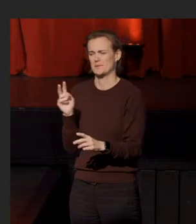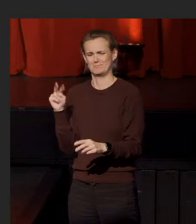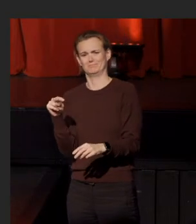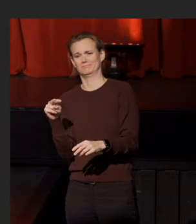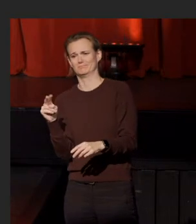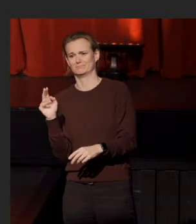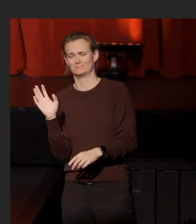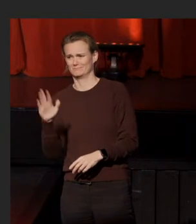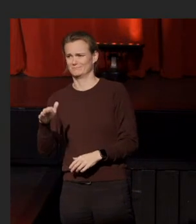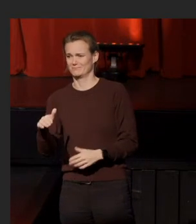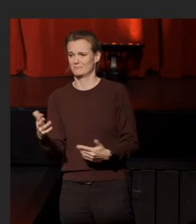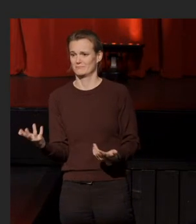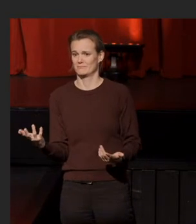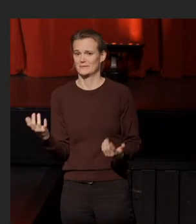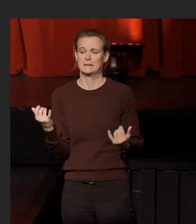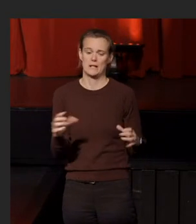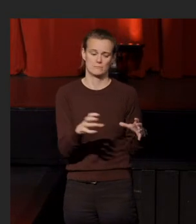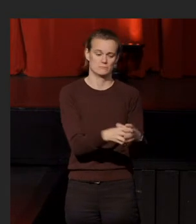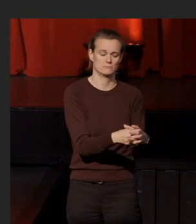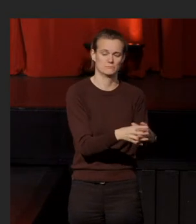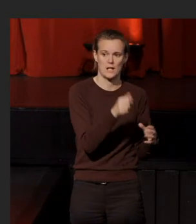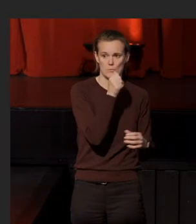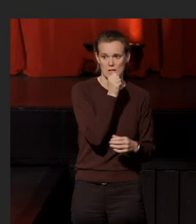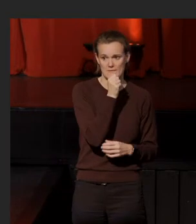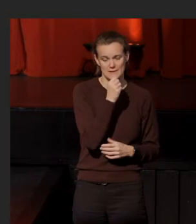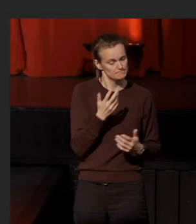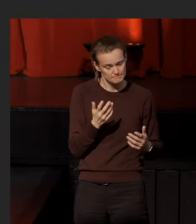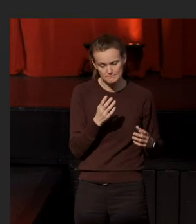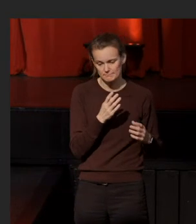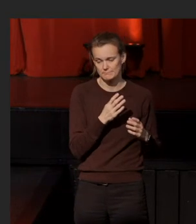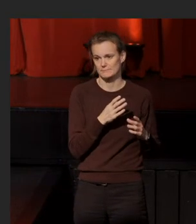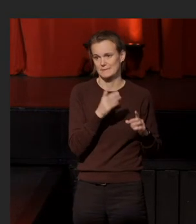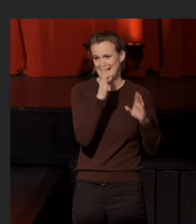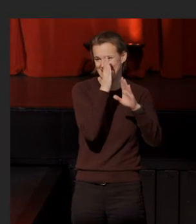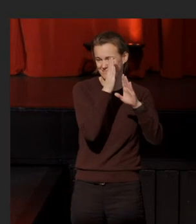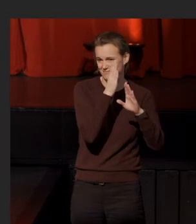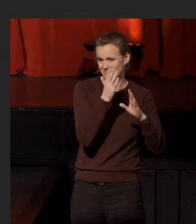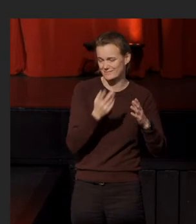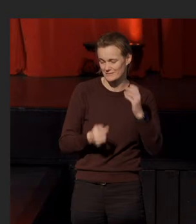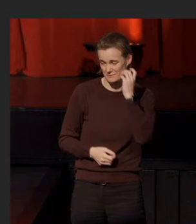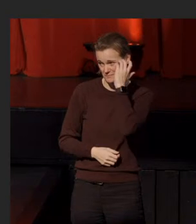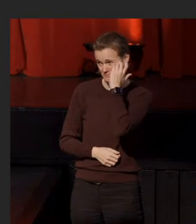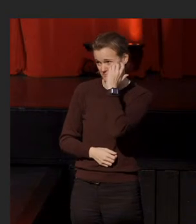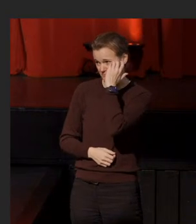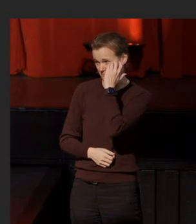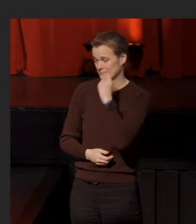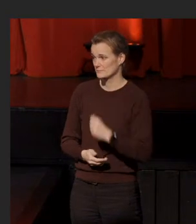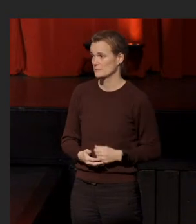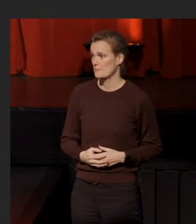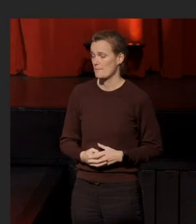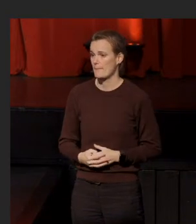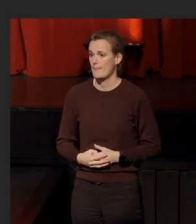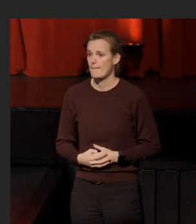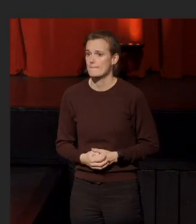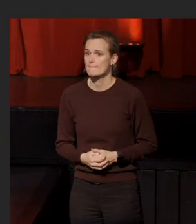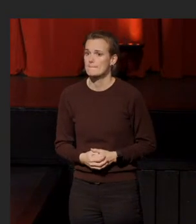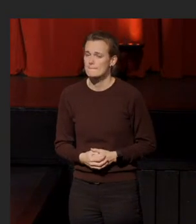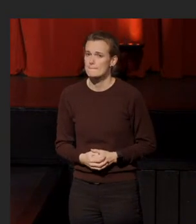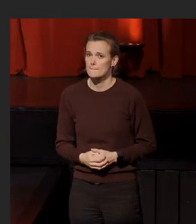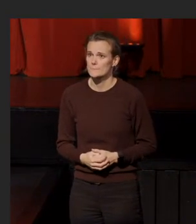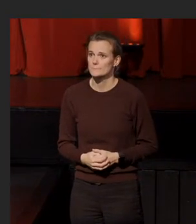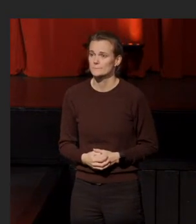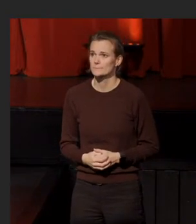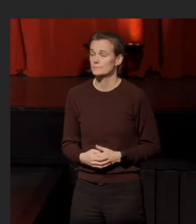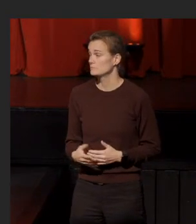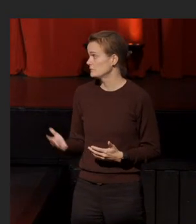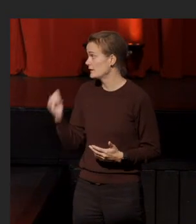individuals. Maybe it's less about what we see so obviously, but what we're not seeing and how that's being targeted. If either of you would like